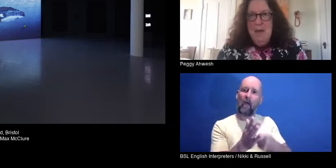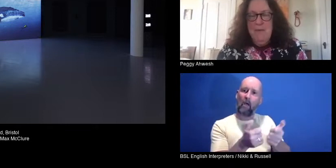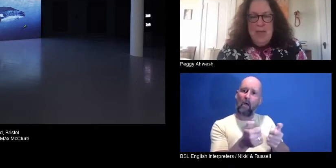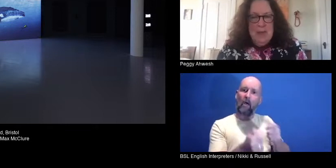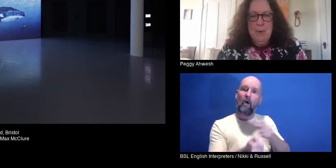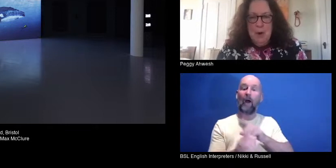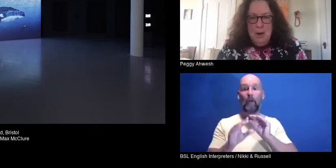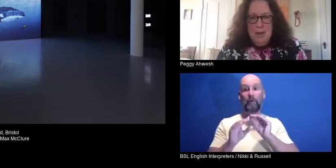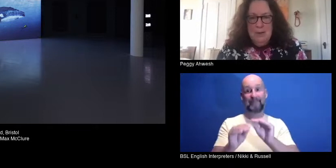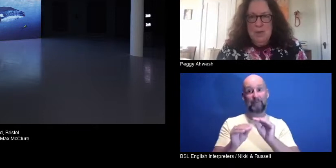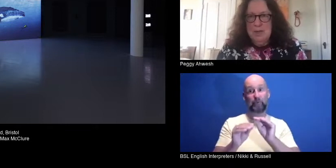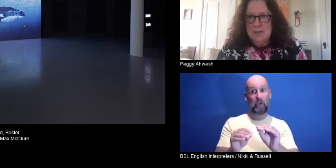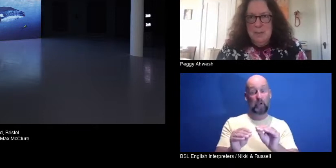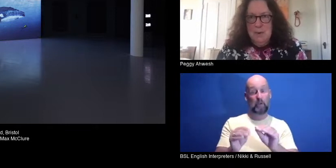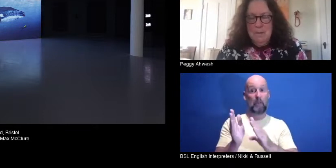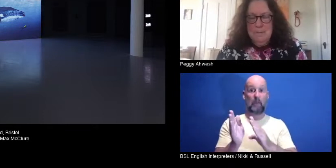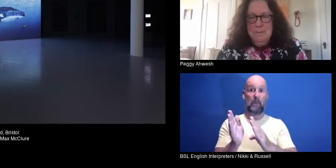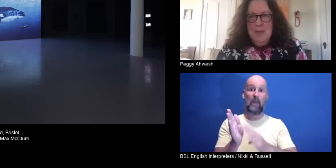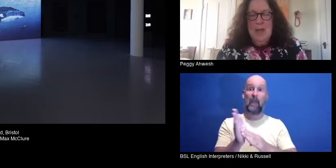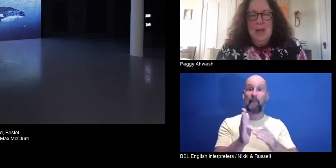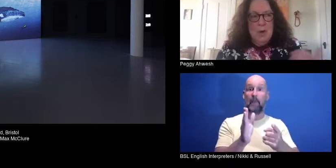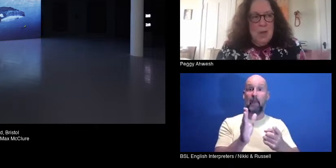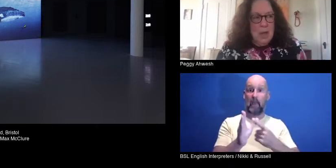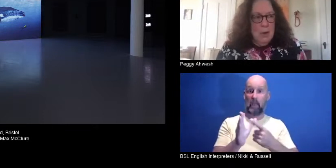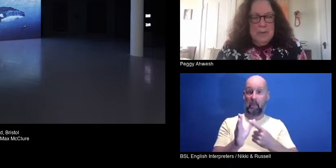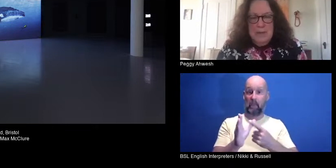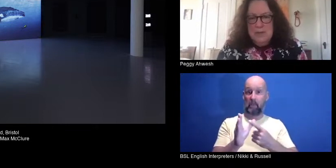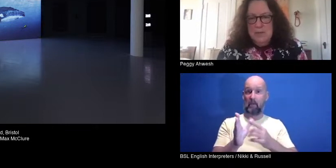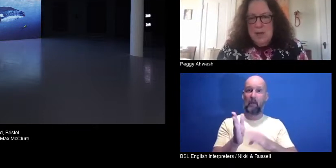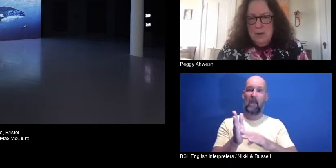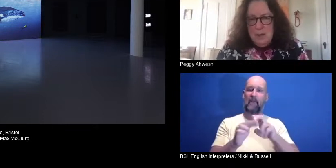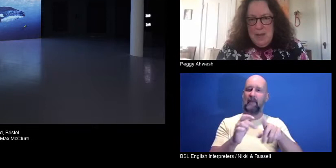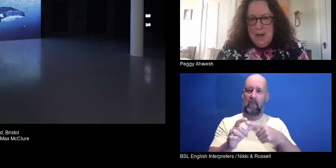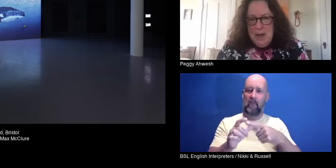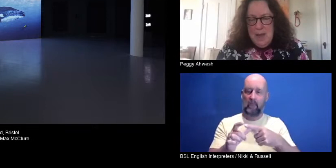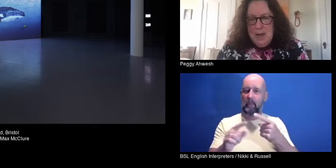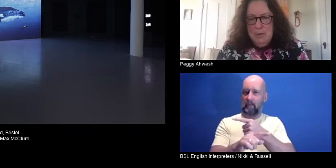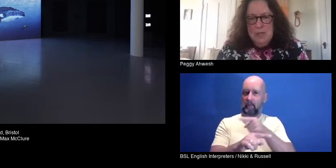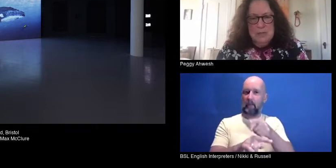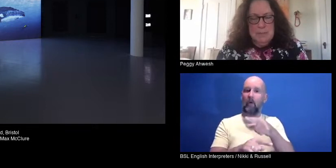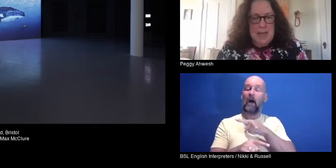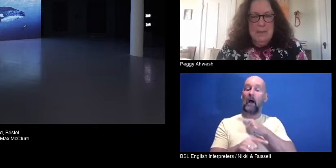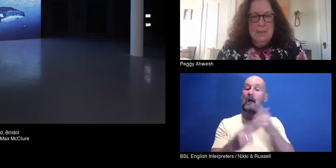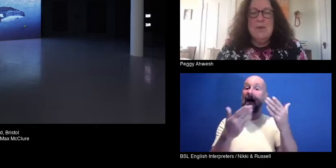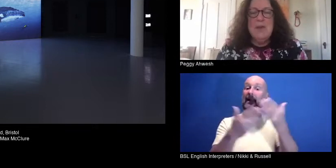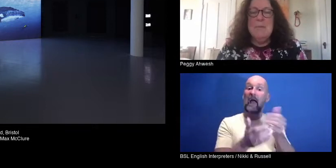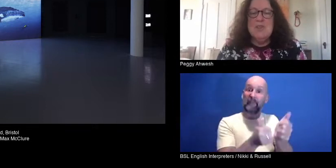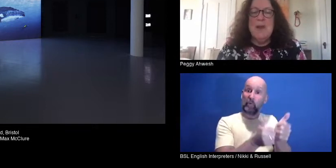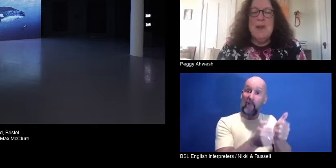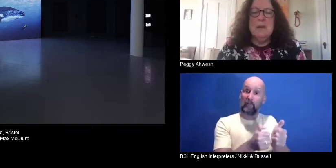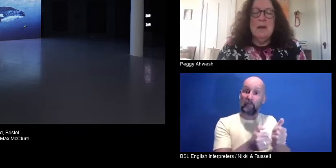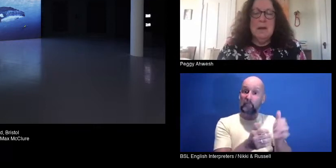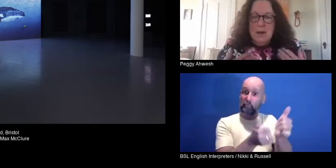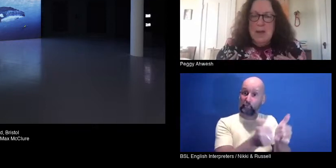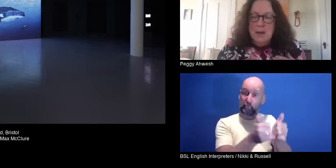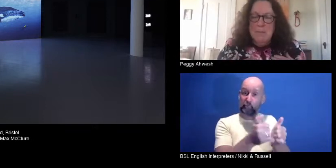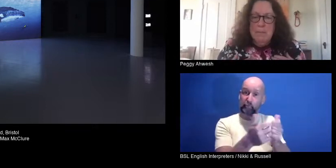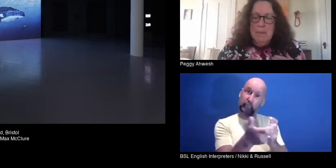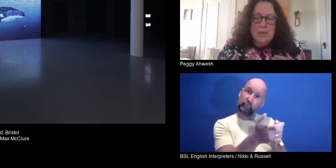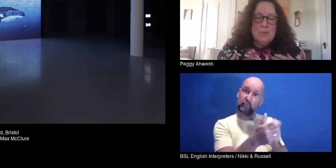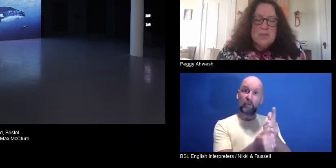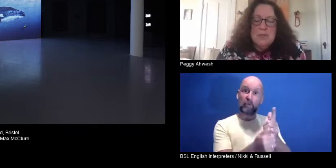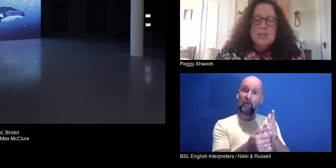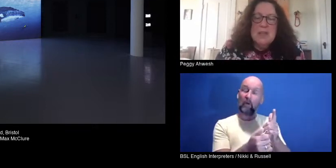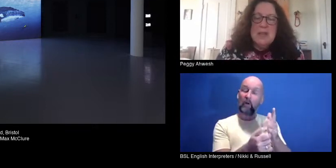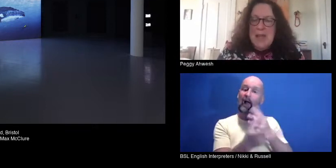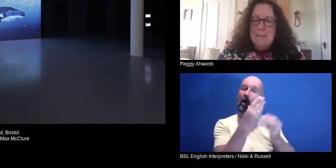the MFA at Bard in the summer. And I would go play this video game at night, and I was just playing the video game just so I could learn how to,